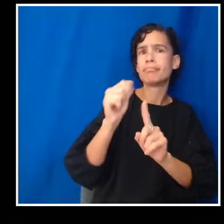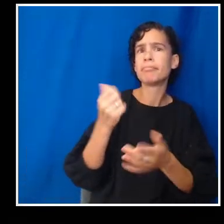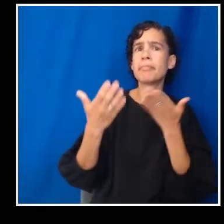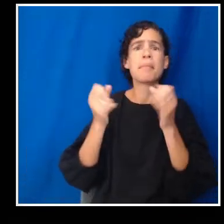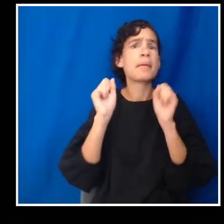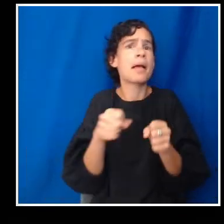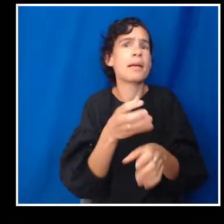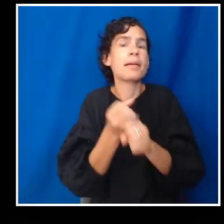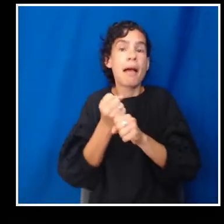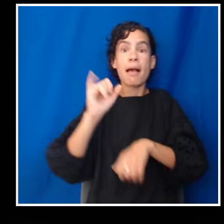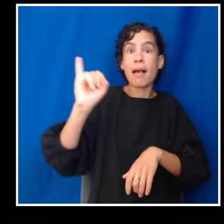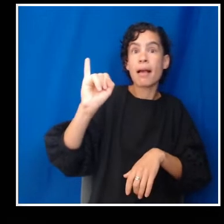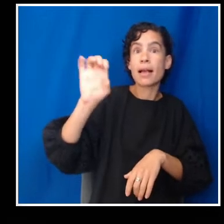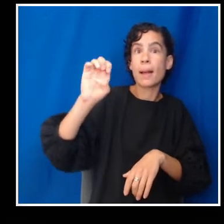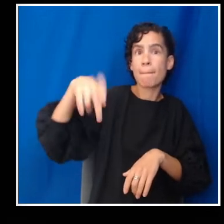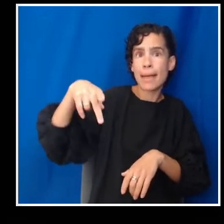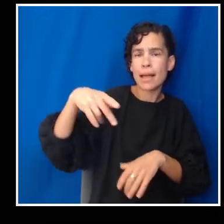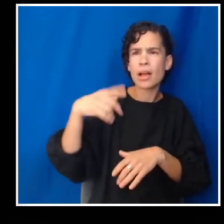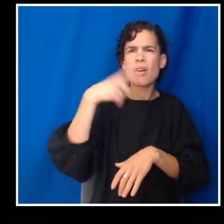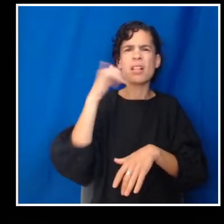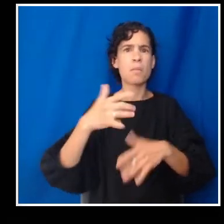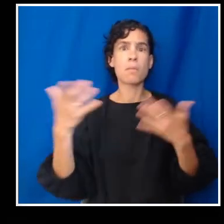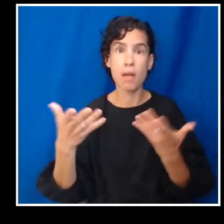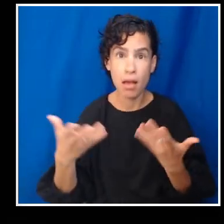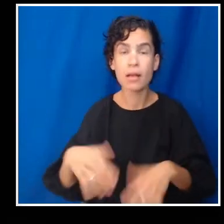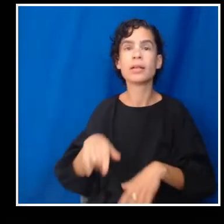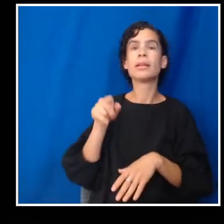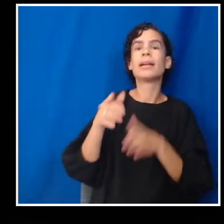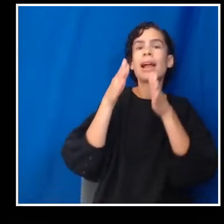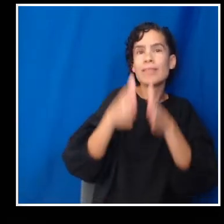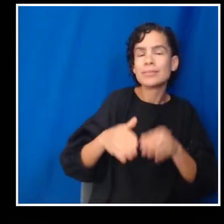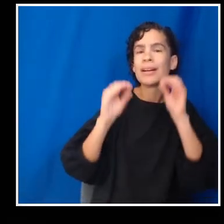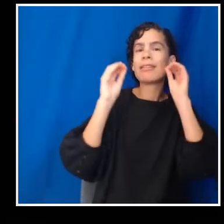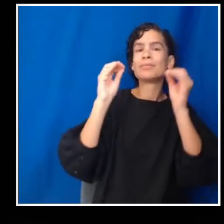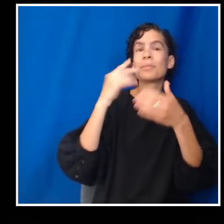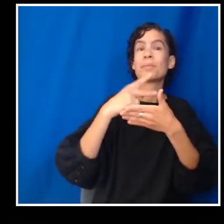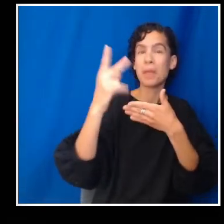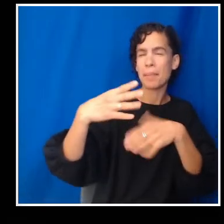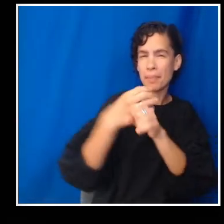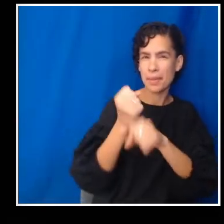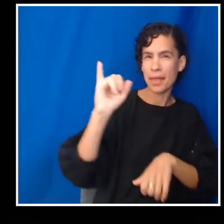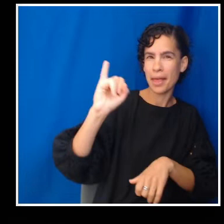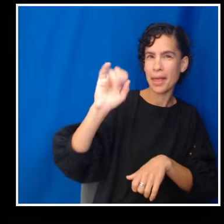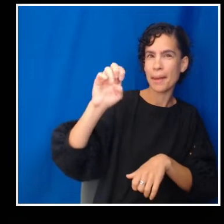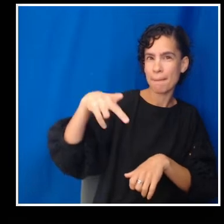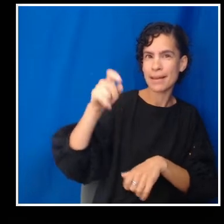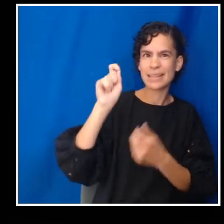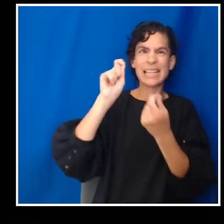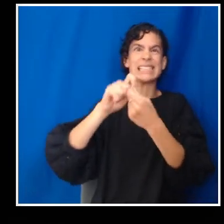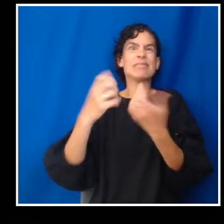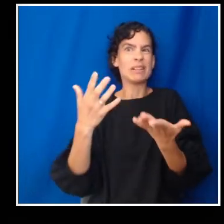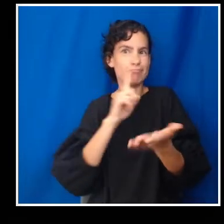qualify for an IEP. What does that look like? Well, an IEP, or Individualized Education Program, is exactly